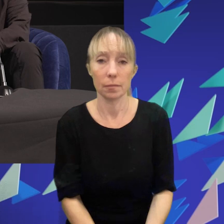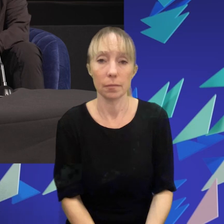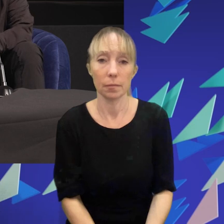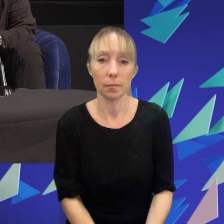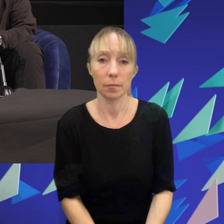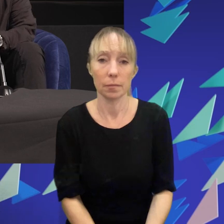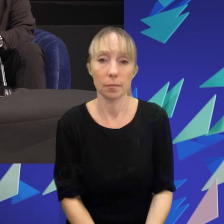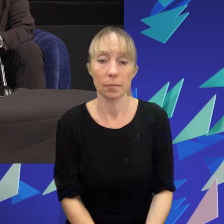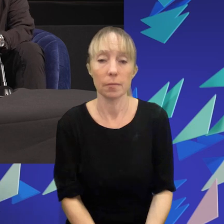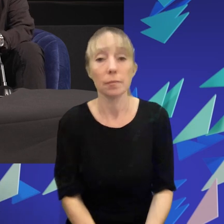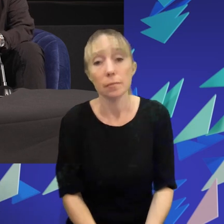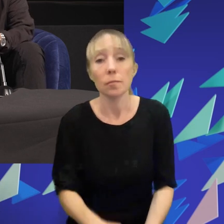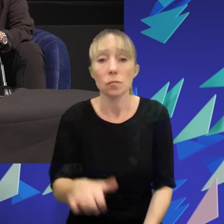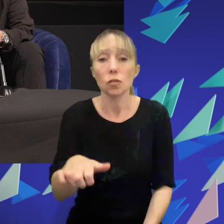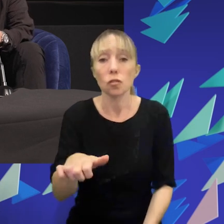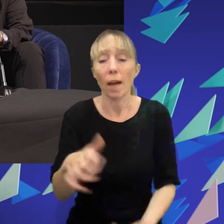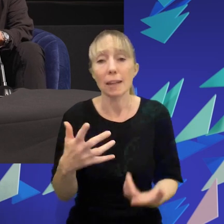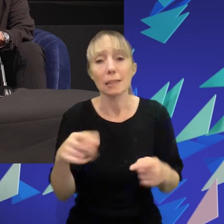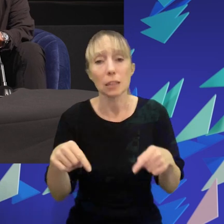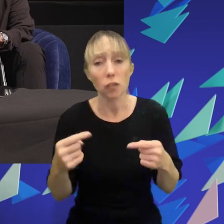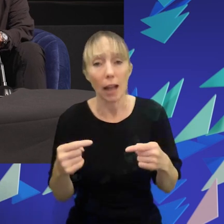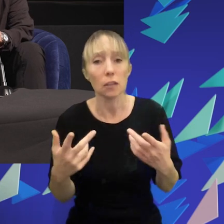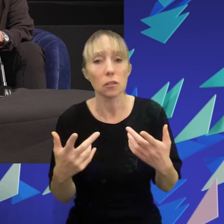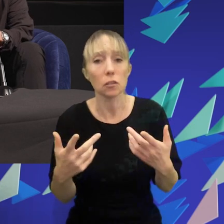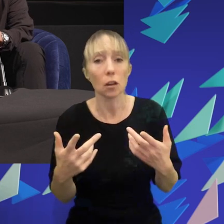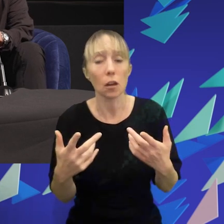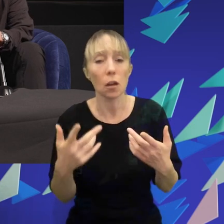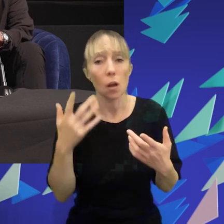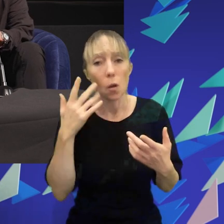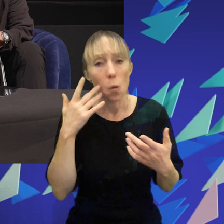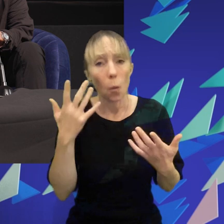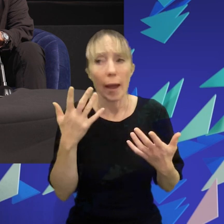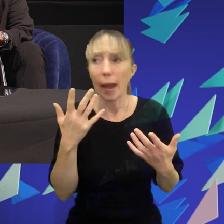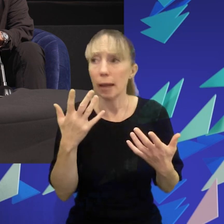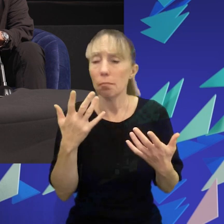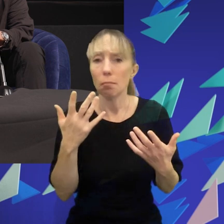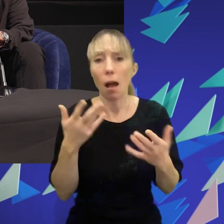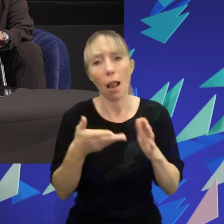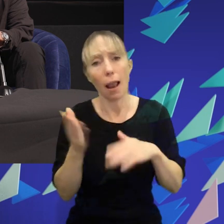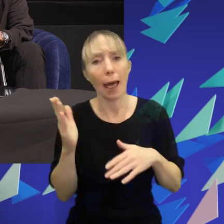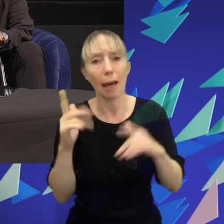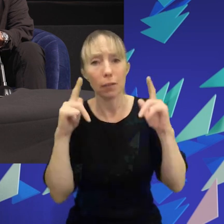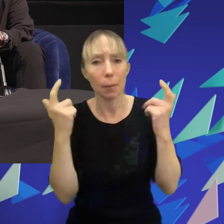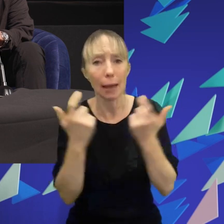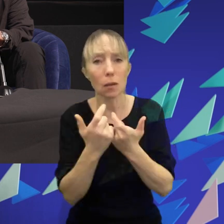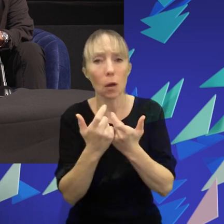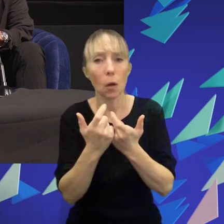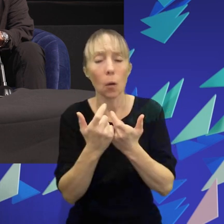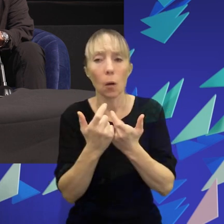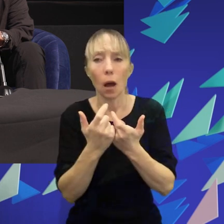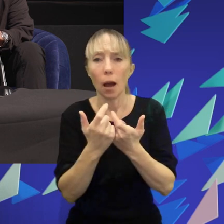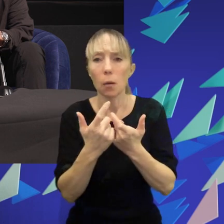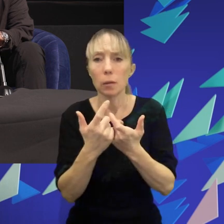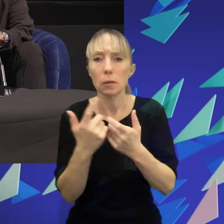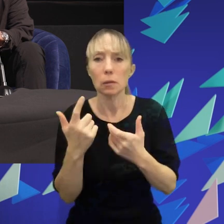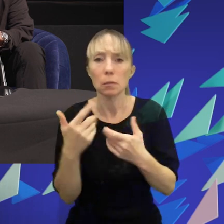Well, I think that you are right. It's challenging. But when I went out of Mexico, it was because I belonged to a